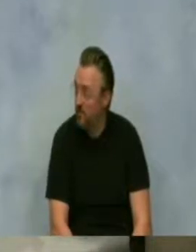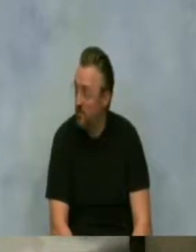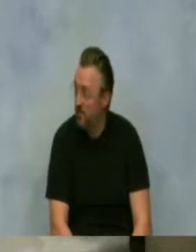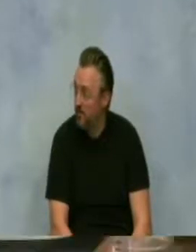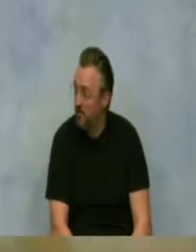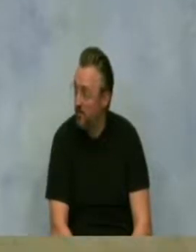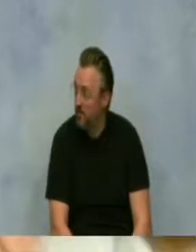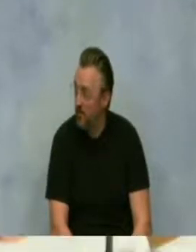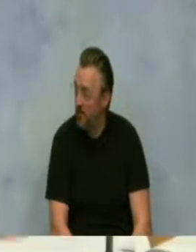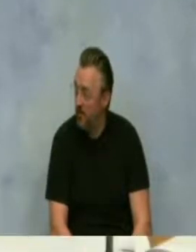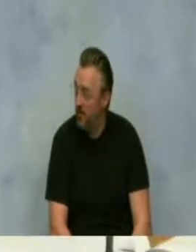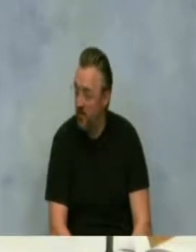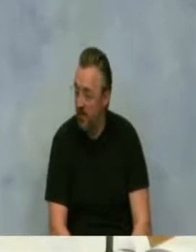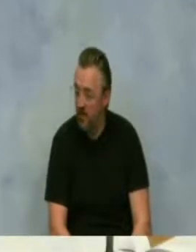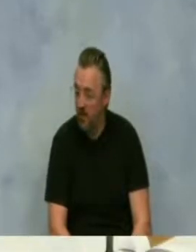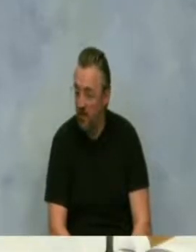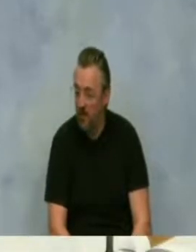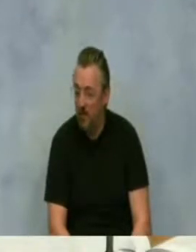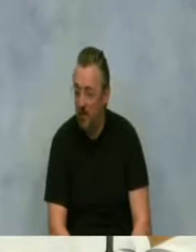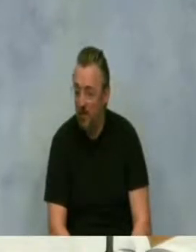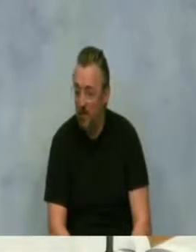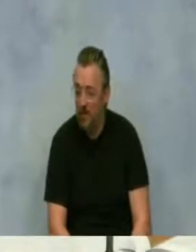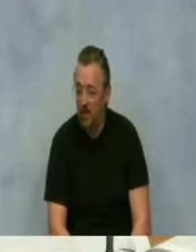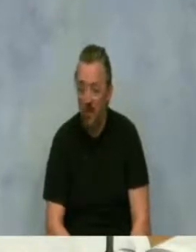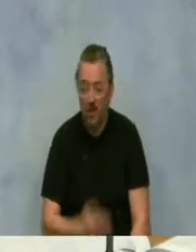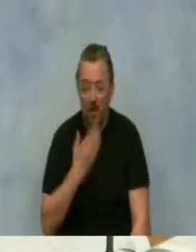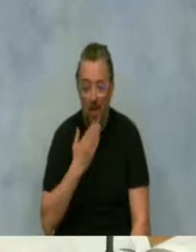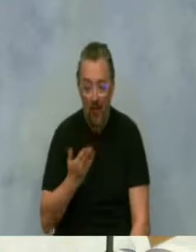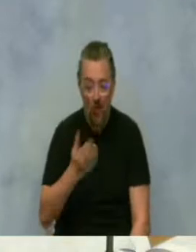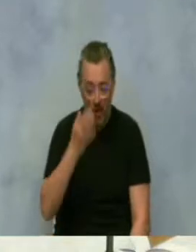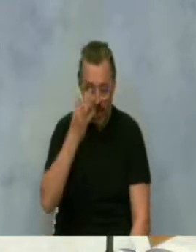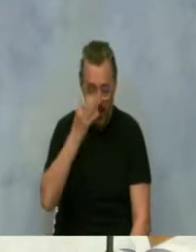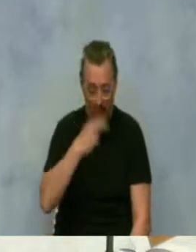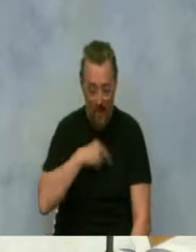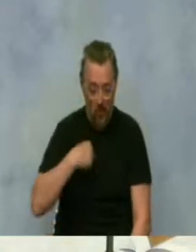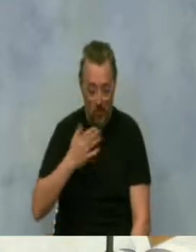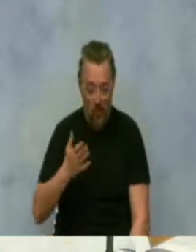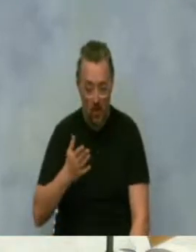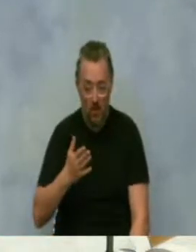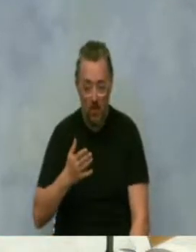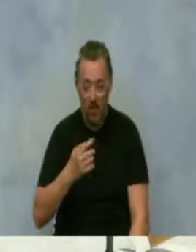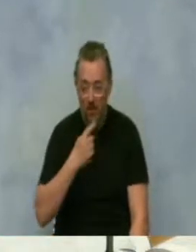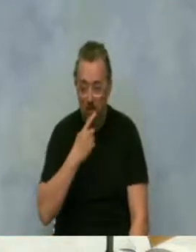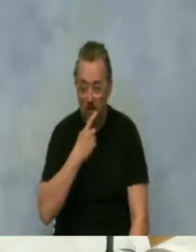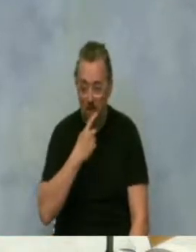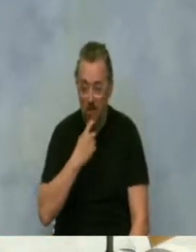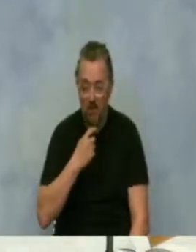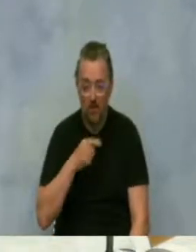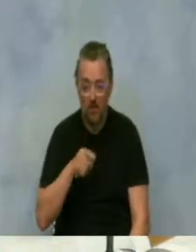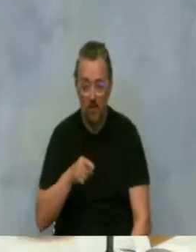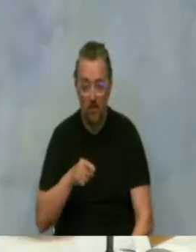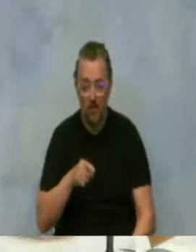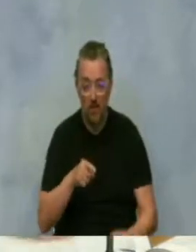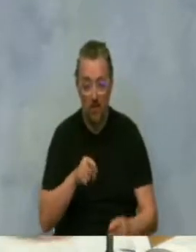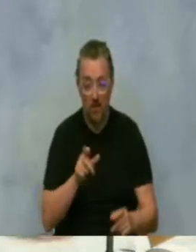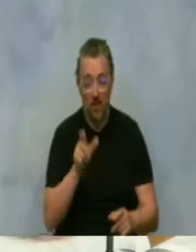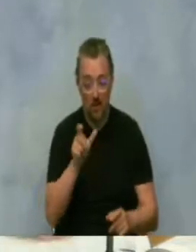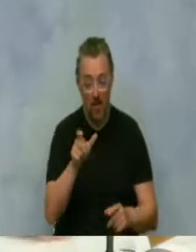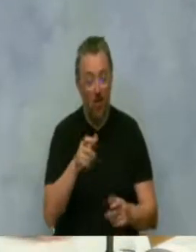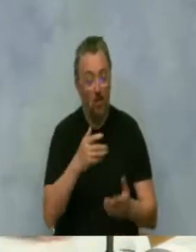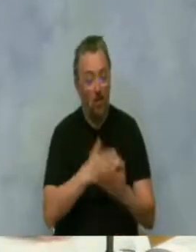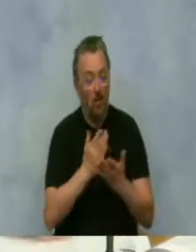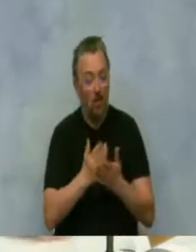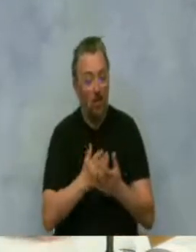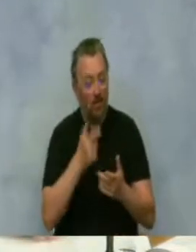Go on. Yep. Thank you, Councillor. The owner-occupiers wouldn't be part of the tenancy